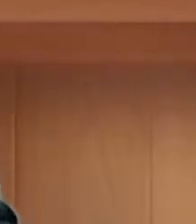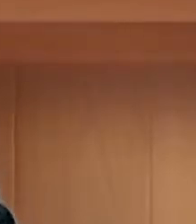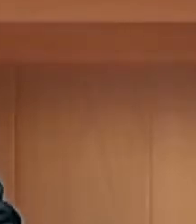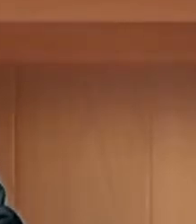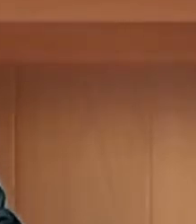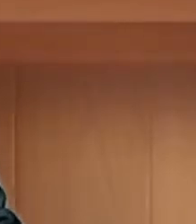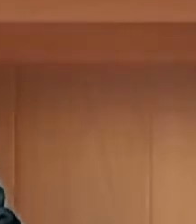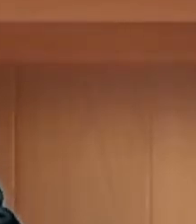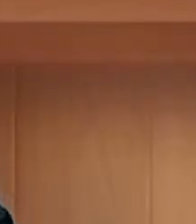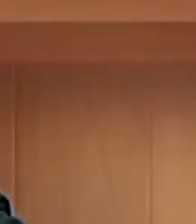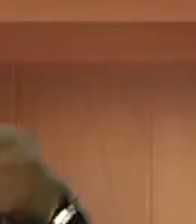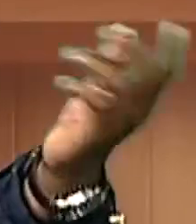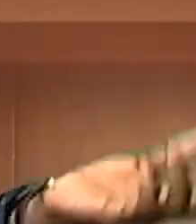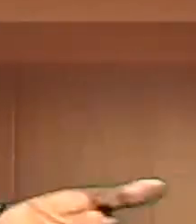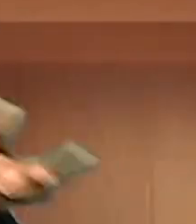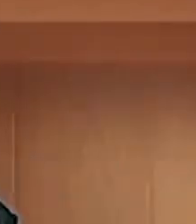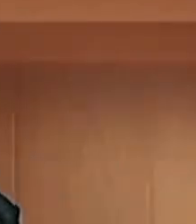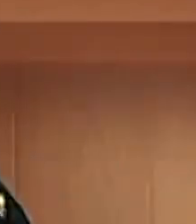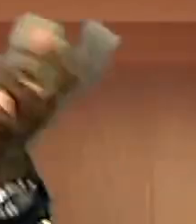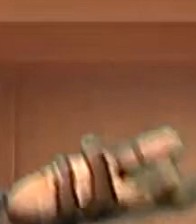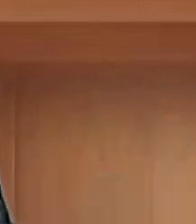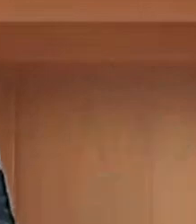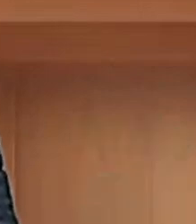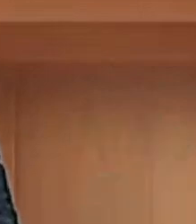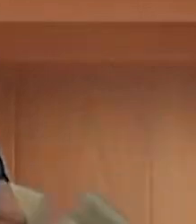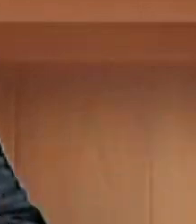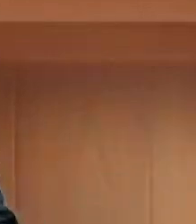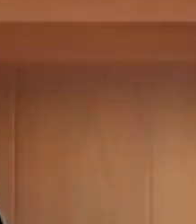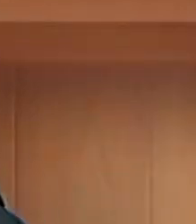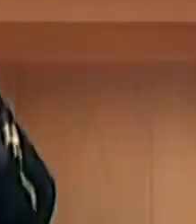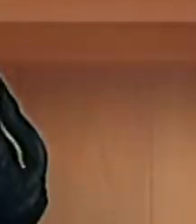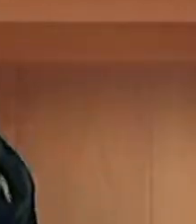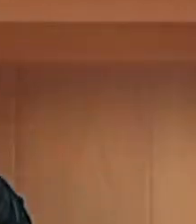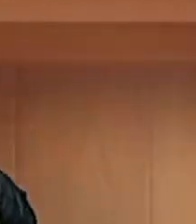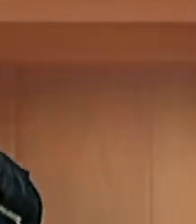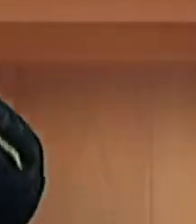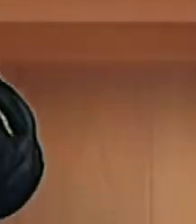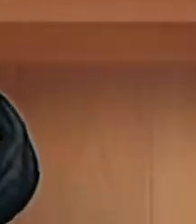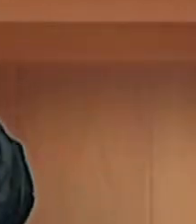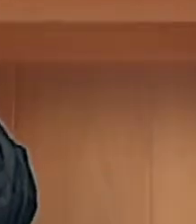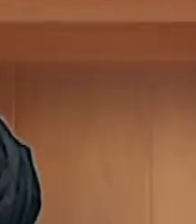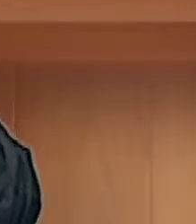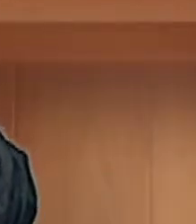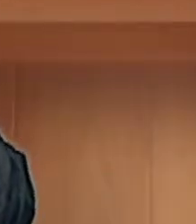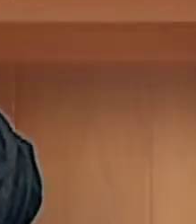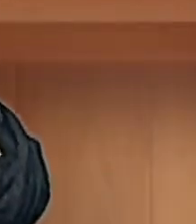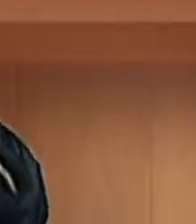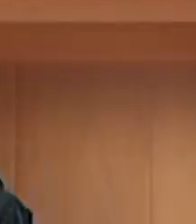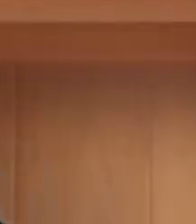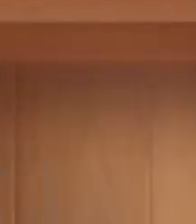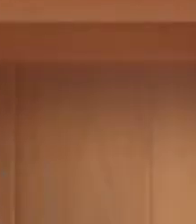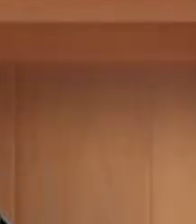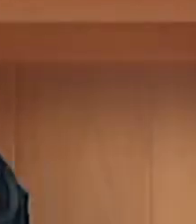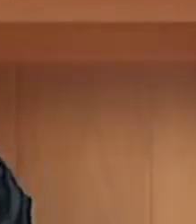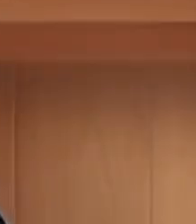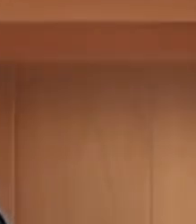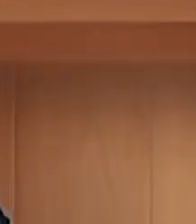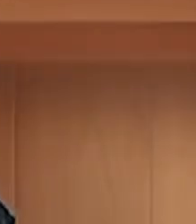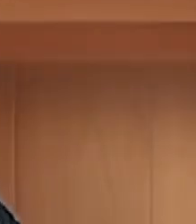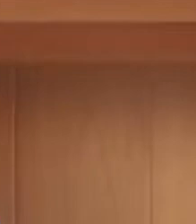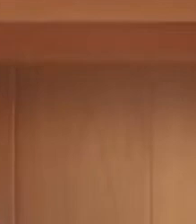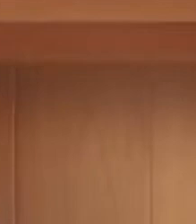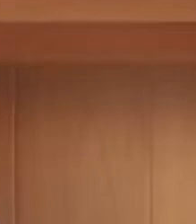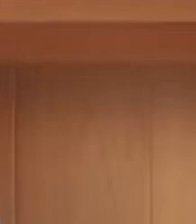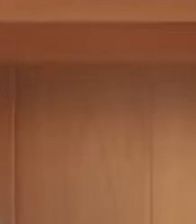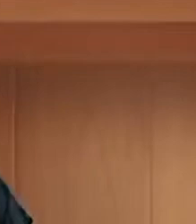in seclusion. These ways that were done by the shaman was more or